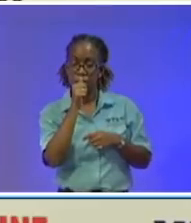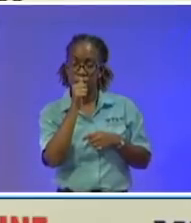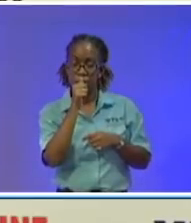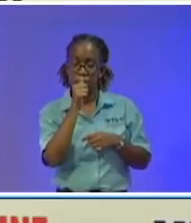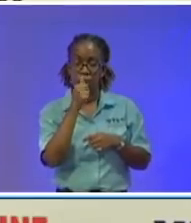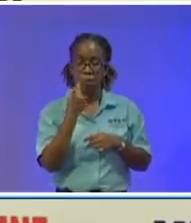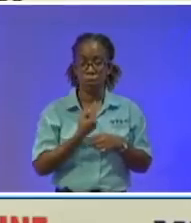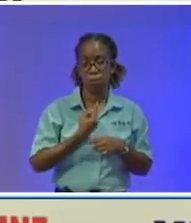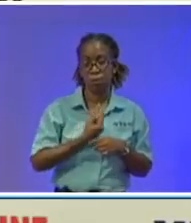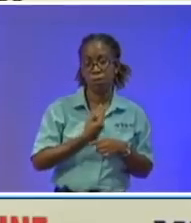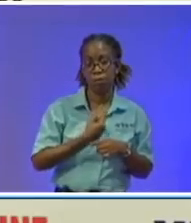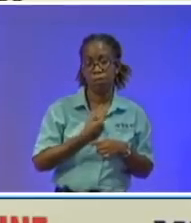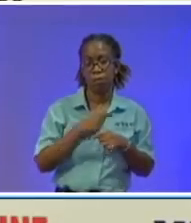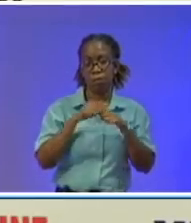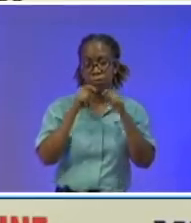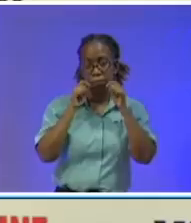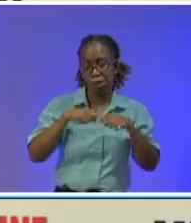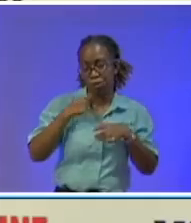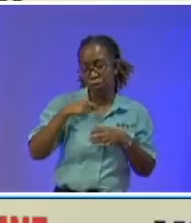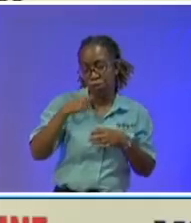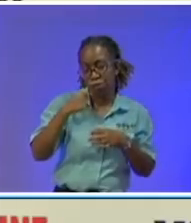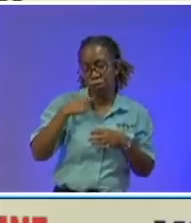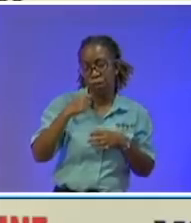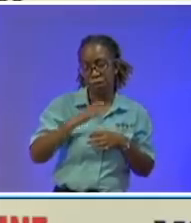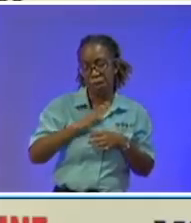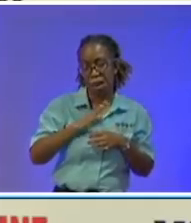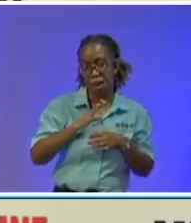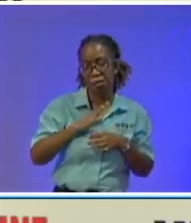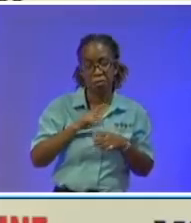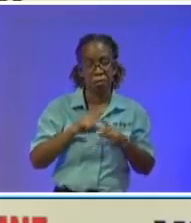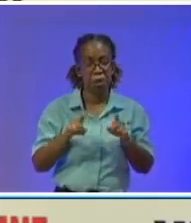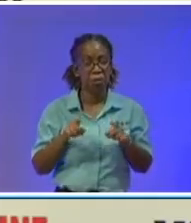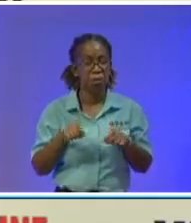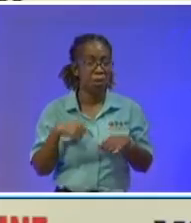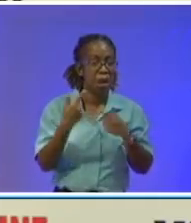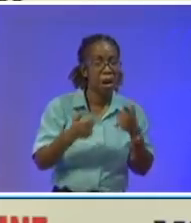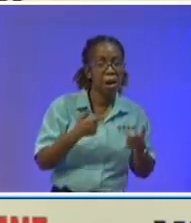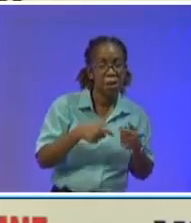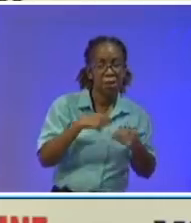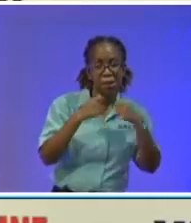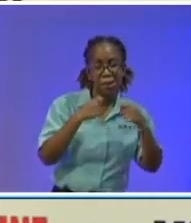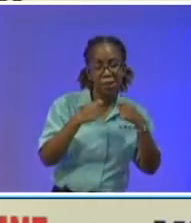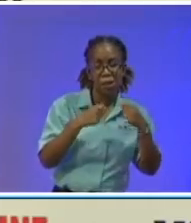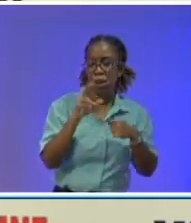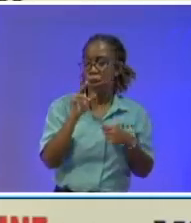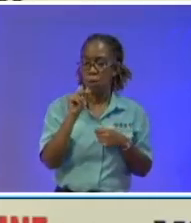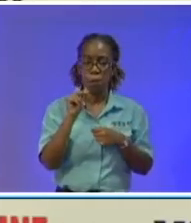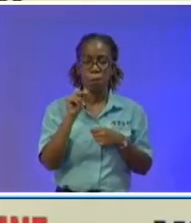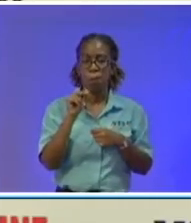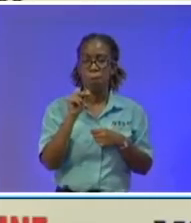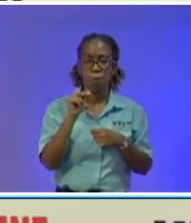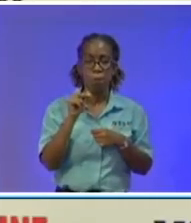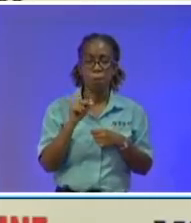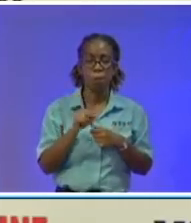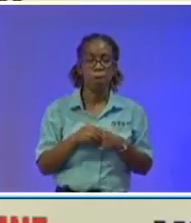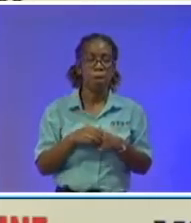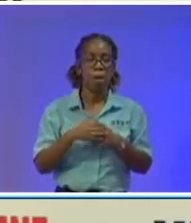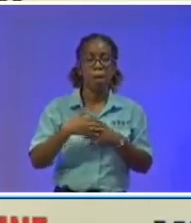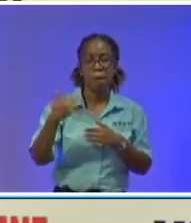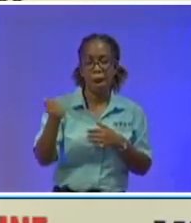risk. So from a public health perspective, we would like that, of course, you consume that elsewhere rather than congregating without masks in